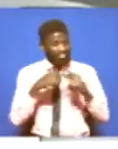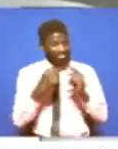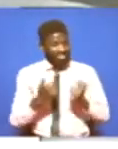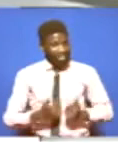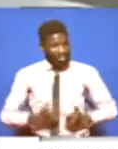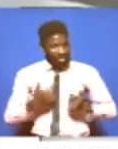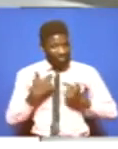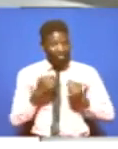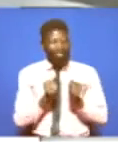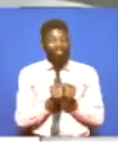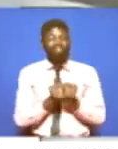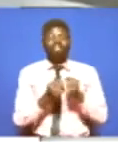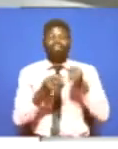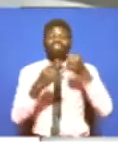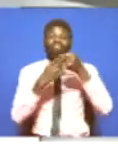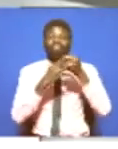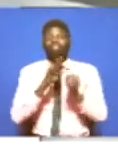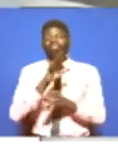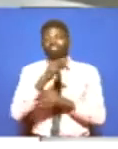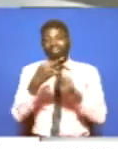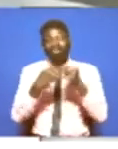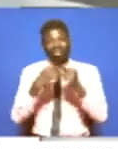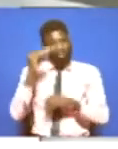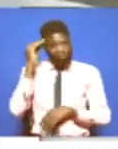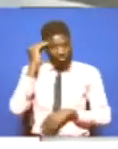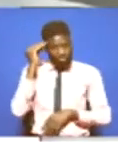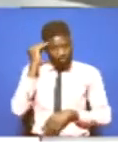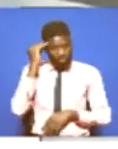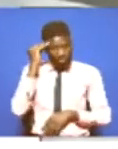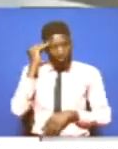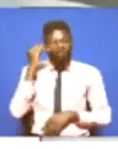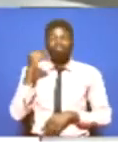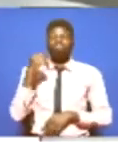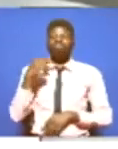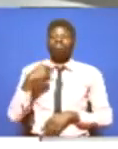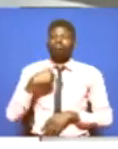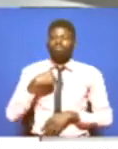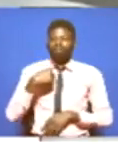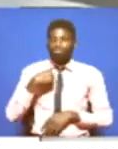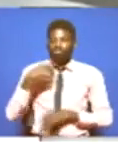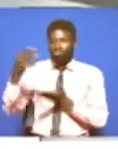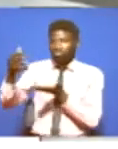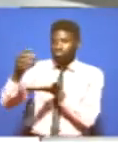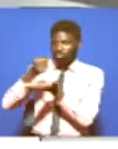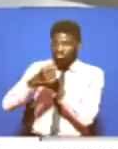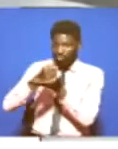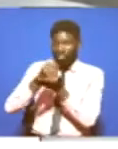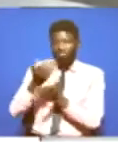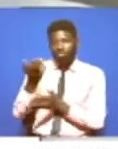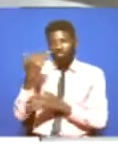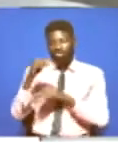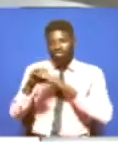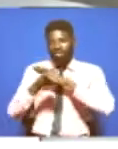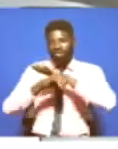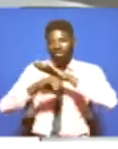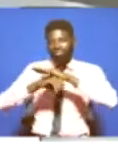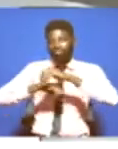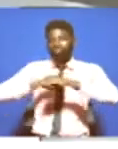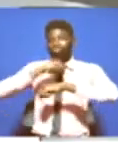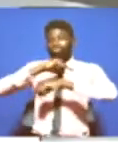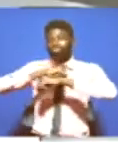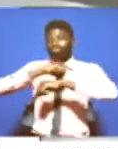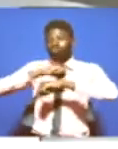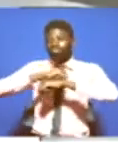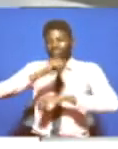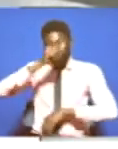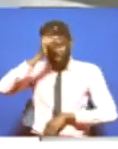in education. Mm-hmm. When I was admitted for what they called then the nursery school in my